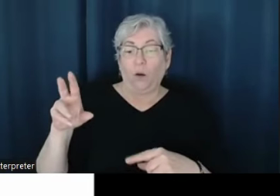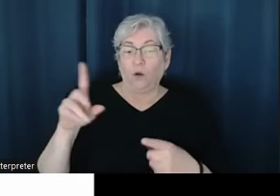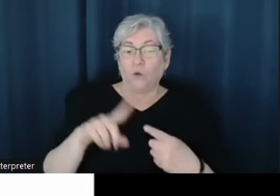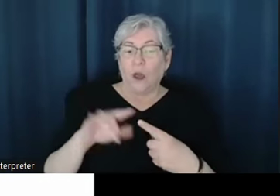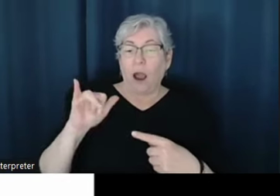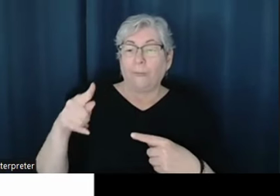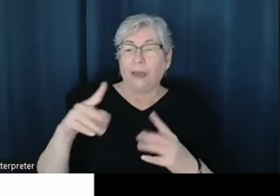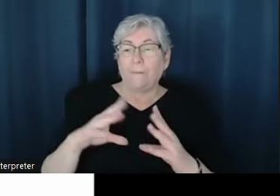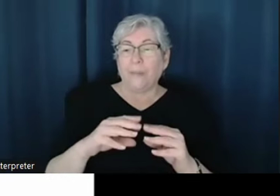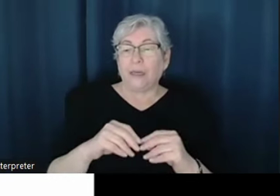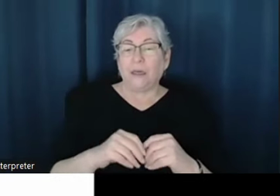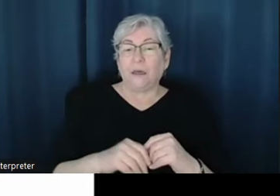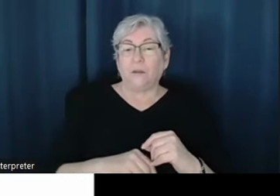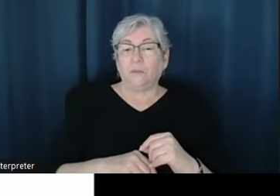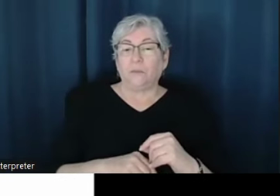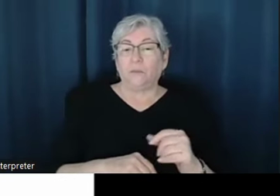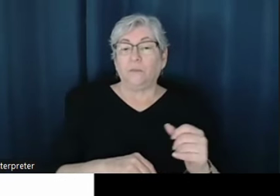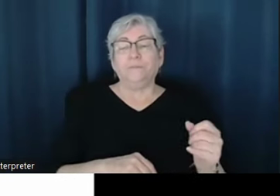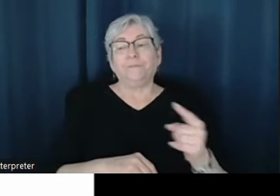You know, the issue is